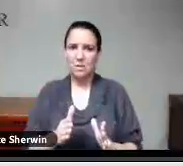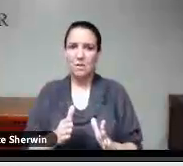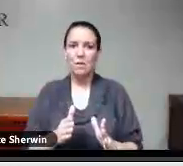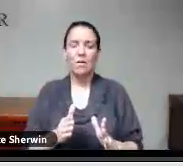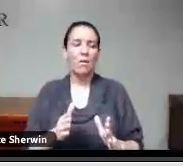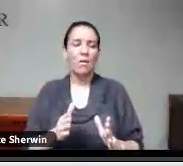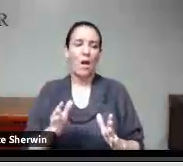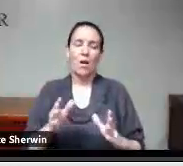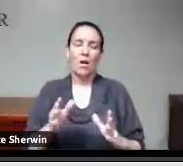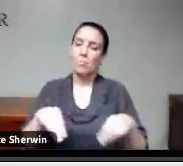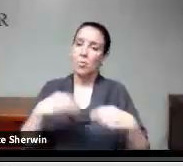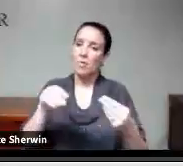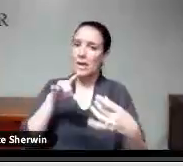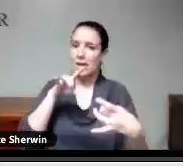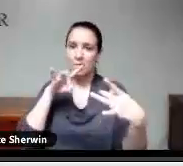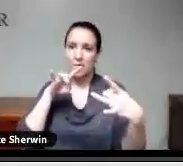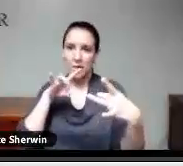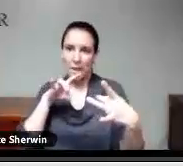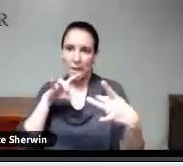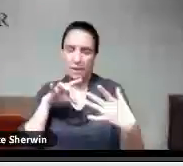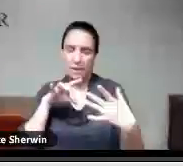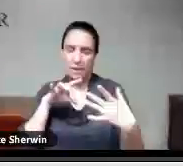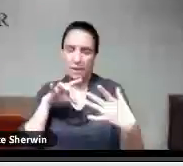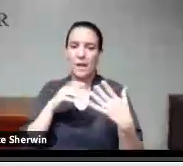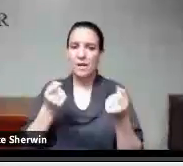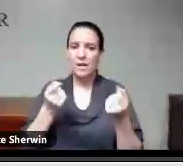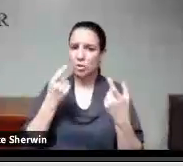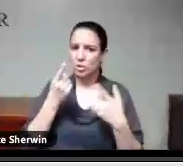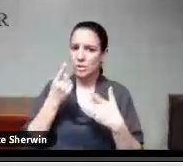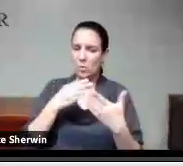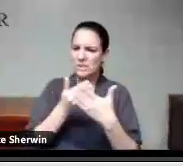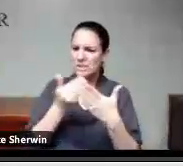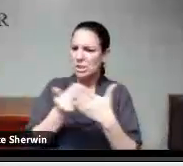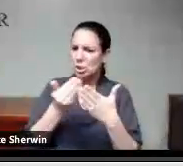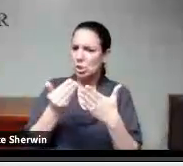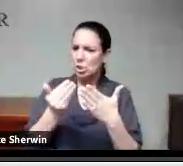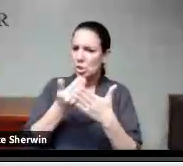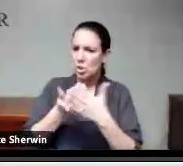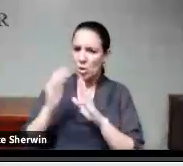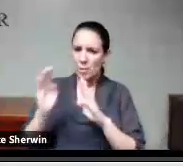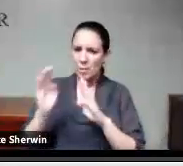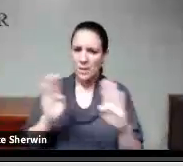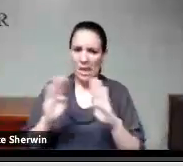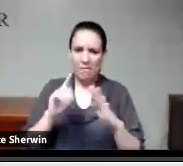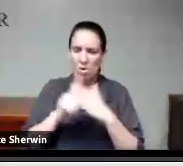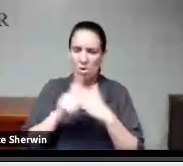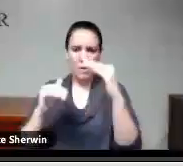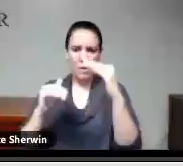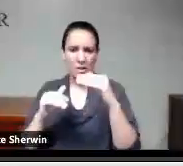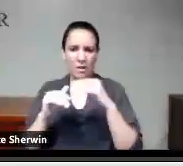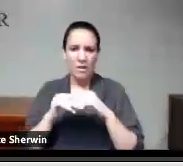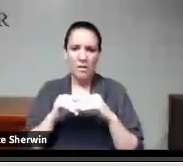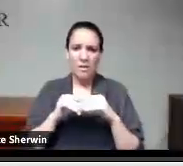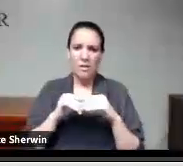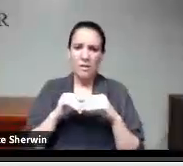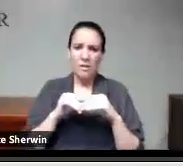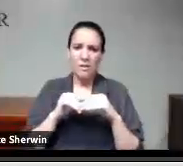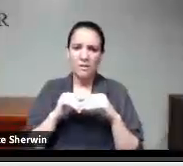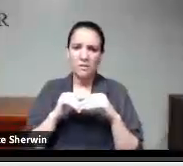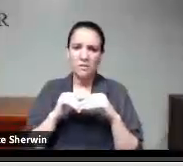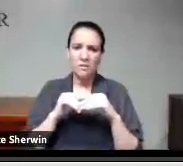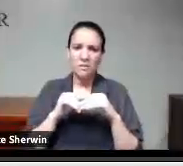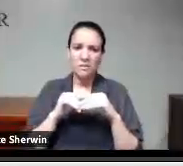the new behaviors, understanding what the new behavioral expectations are, and then giving them